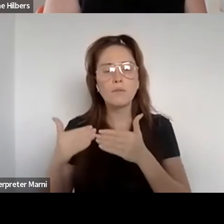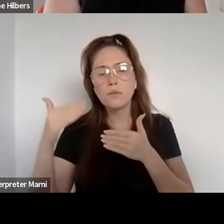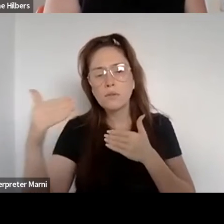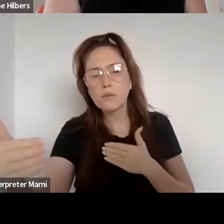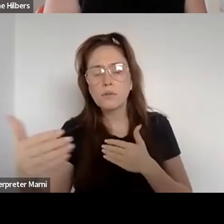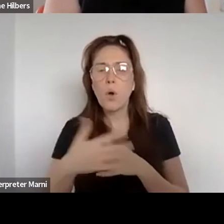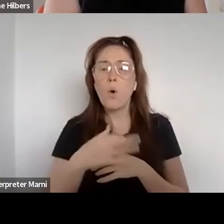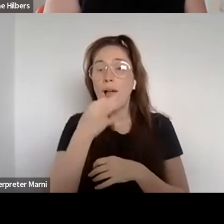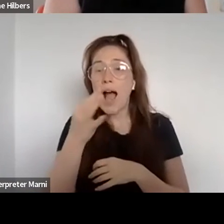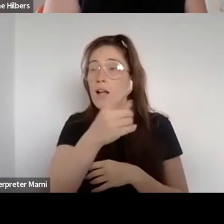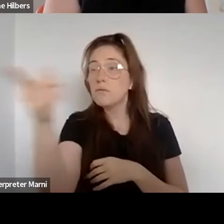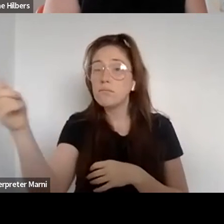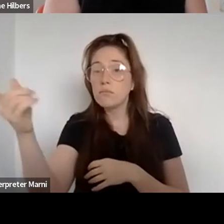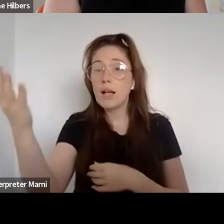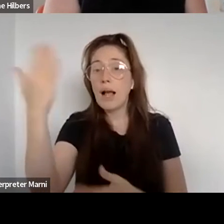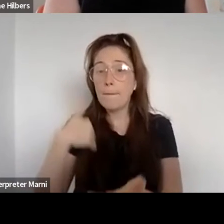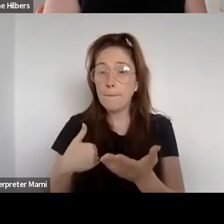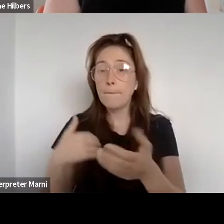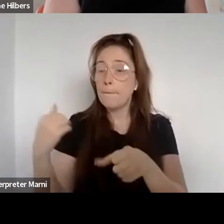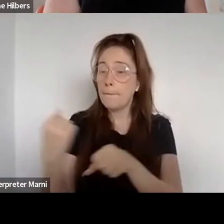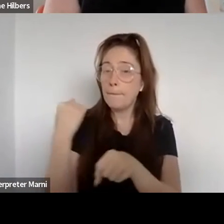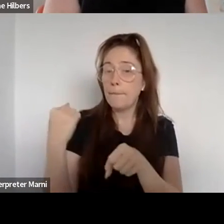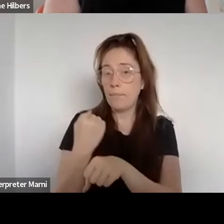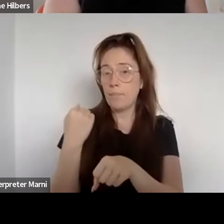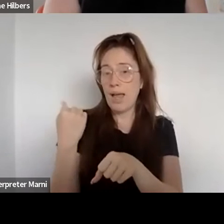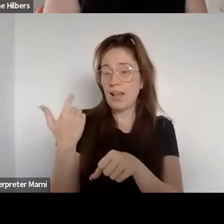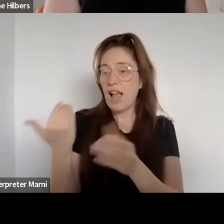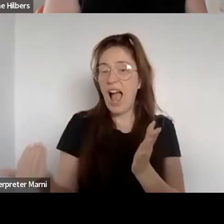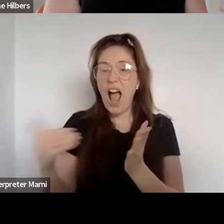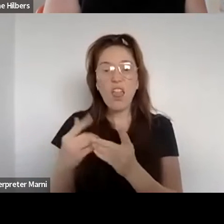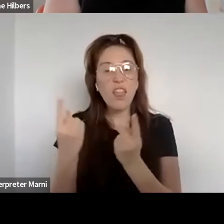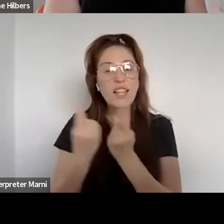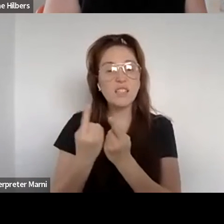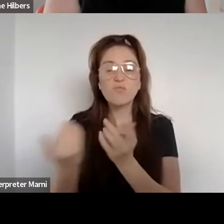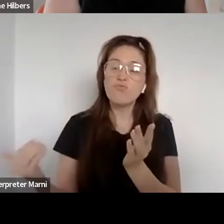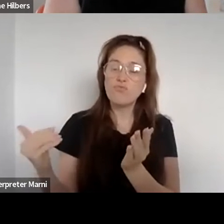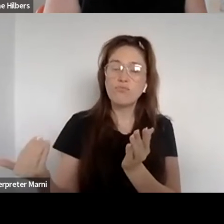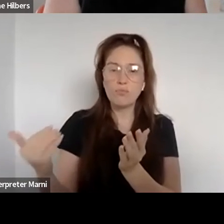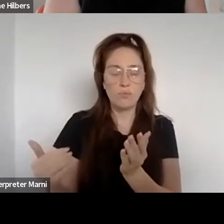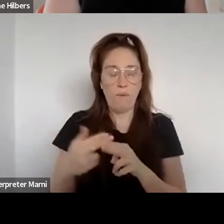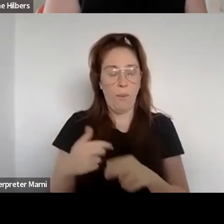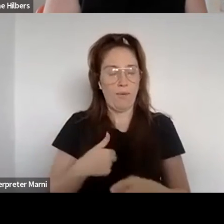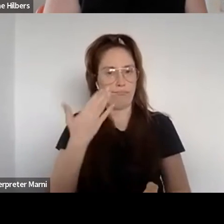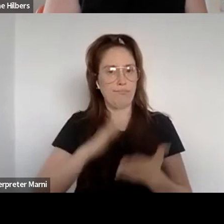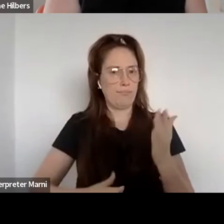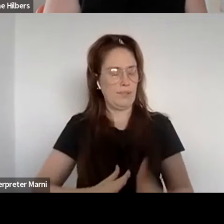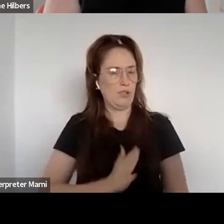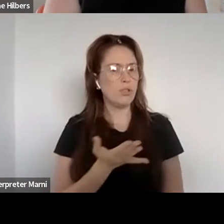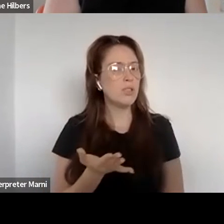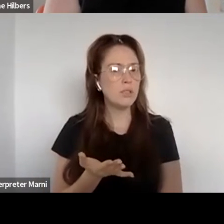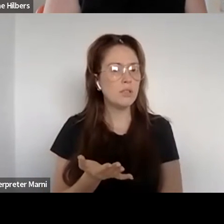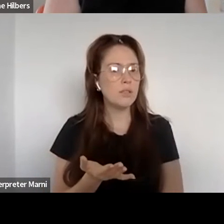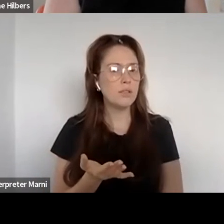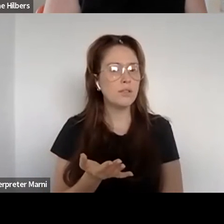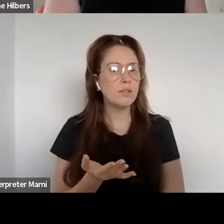to come and actually construct it and then add to it. It was quite an interesting experience because I was just thinking about this